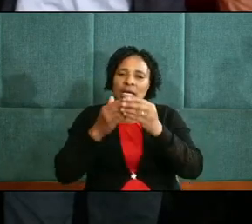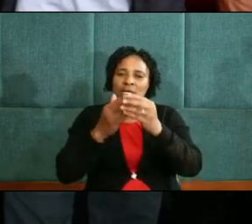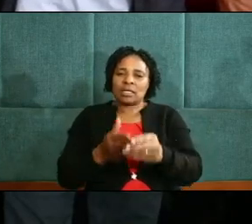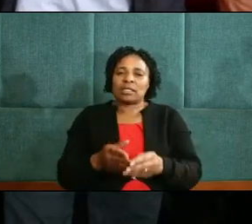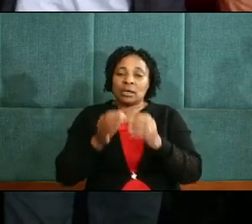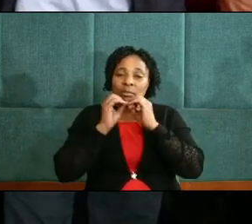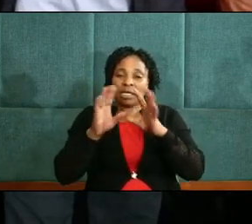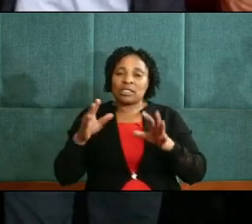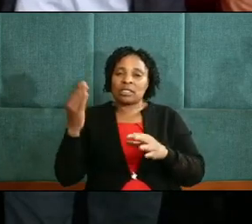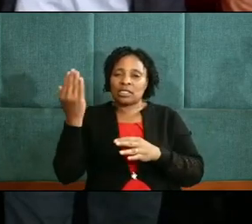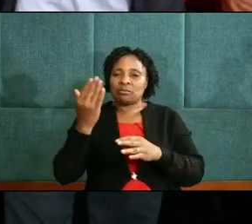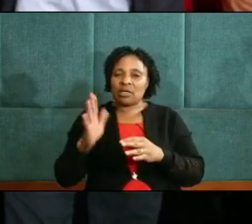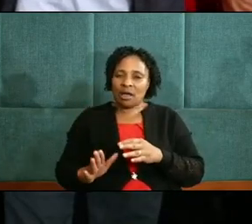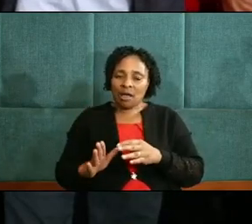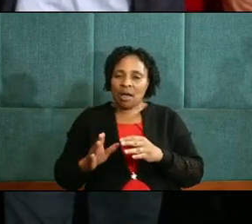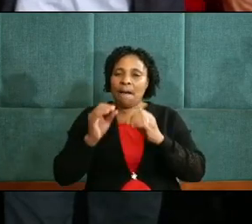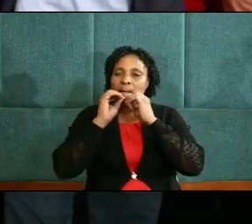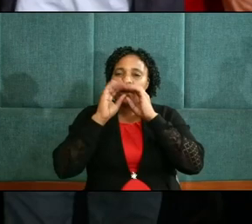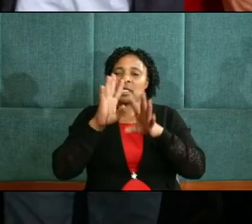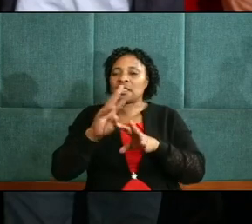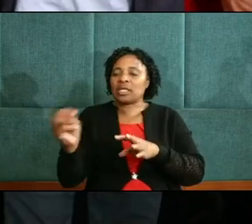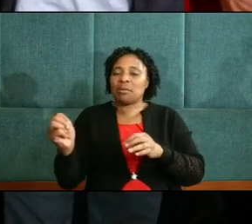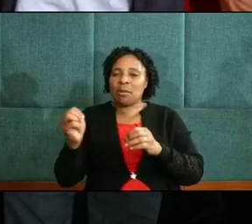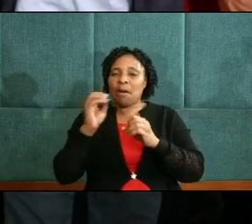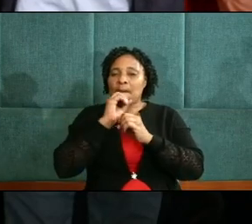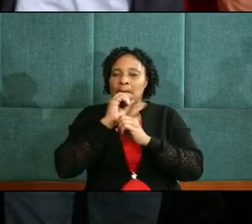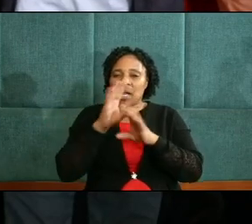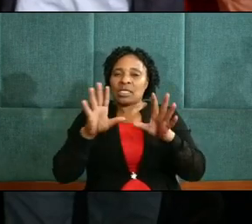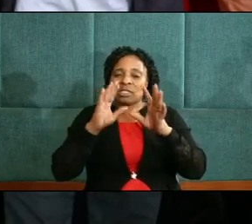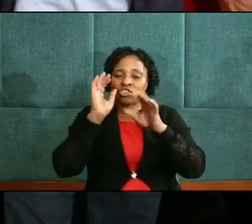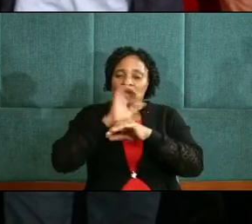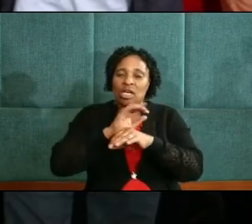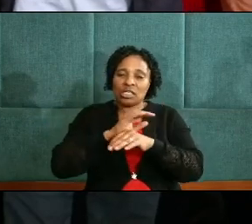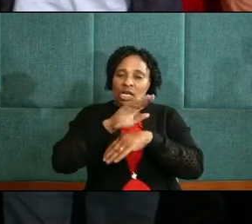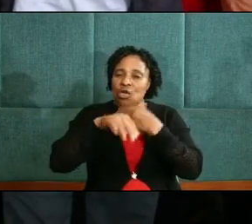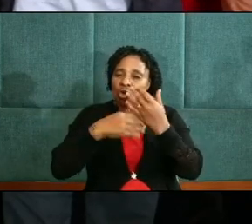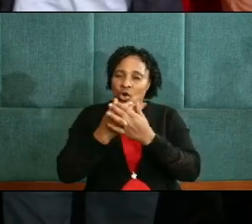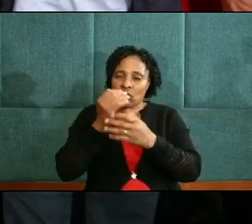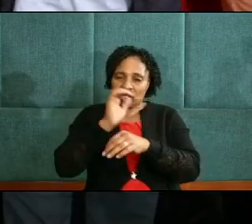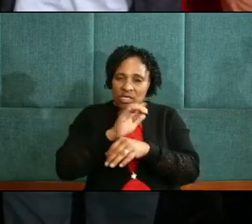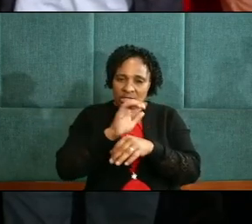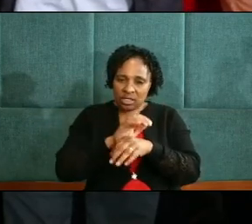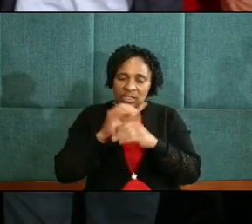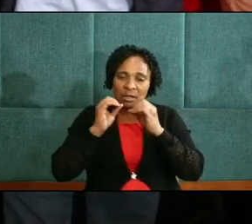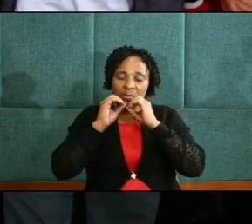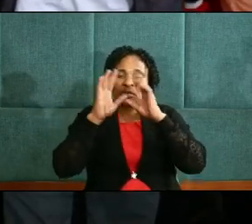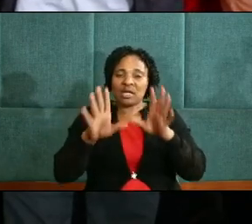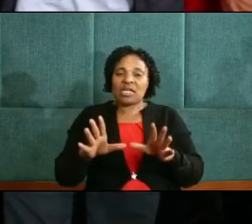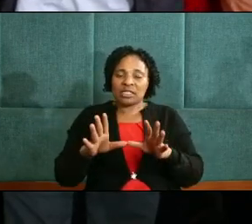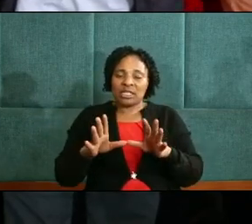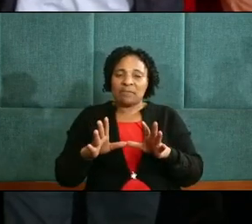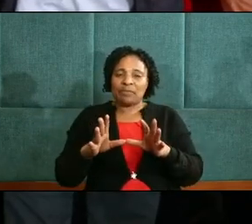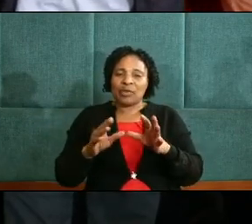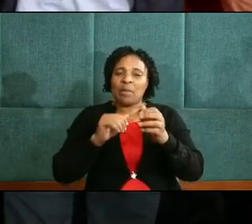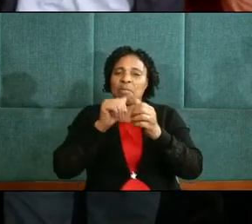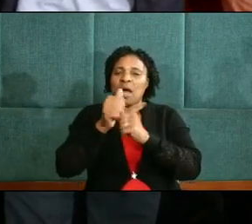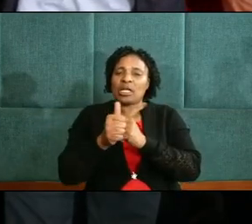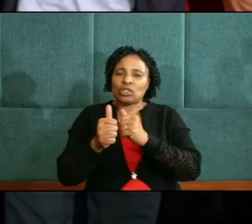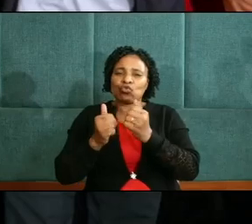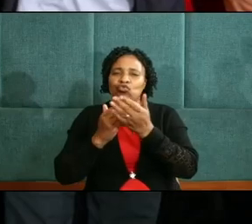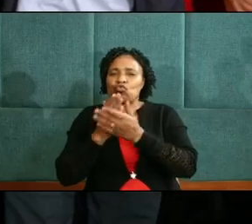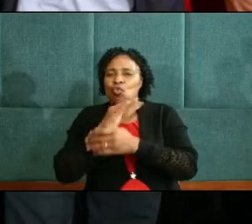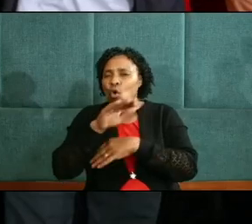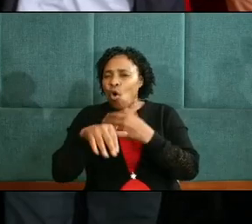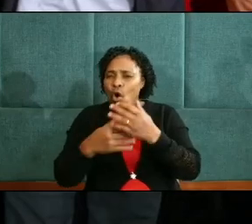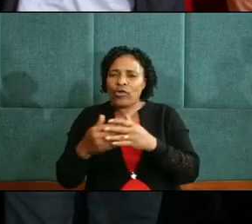the speaker. Bless this church and bless all other churches. Bless, pass your blessing through all